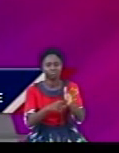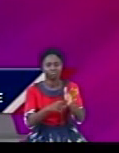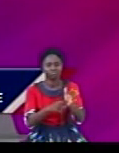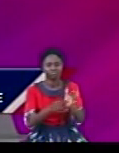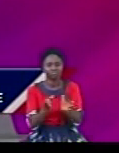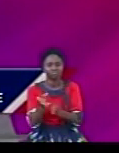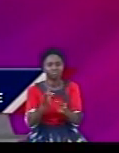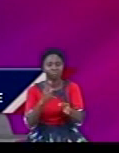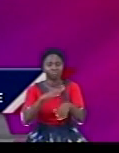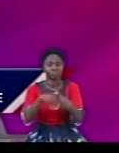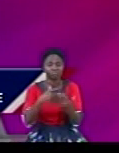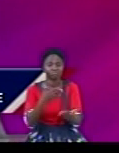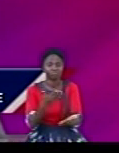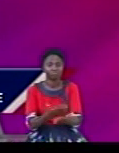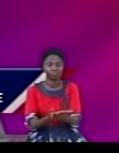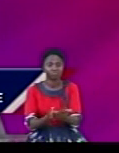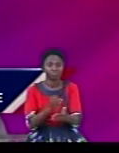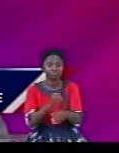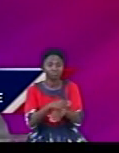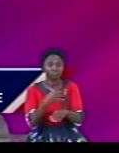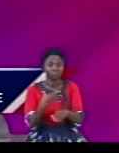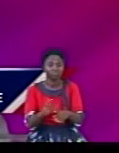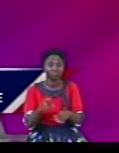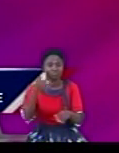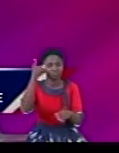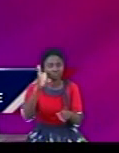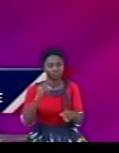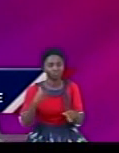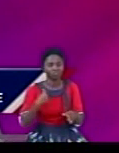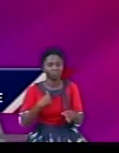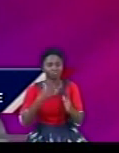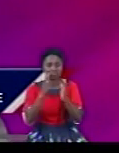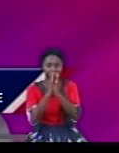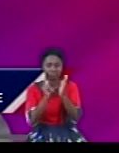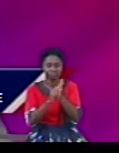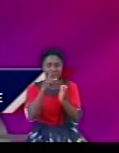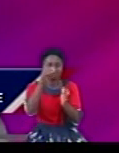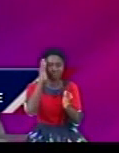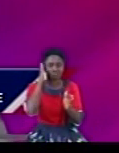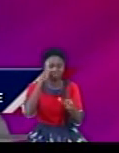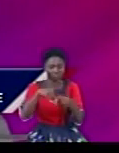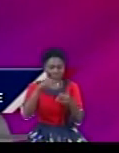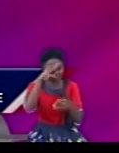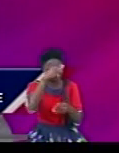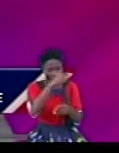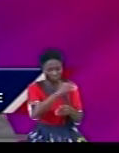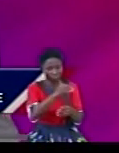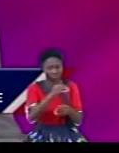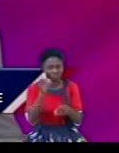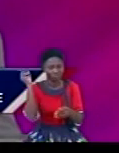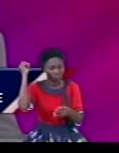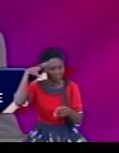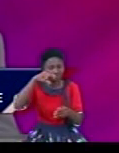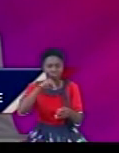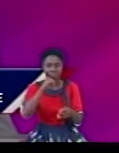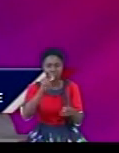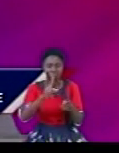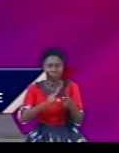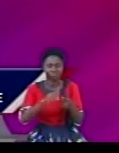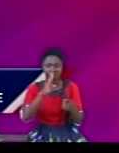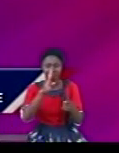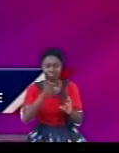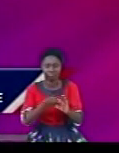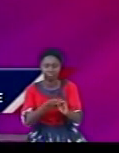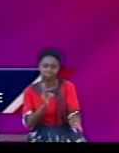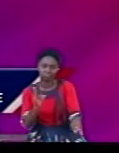I pray you will grant us the grace not to be waning, not to be detached from that truth. But we are going to stick to